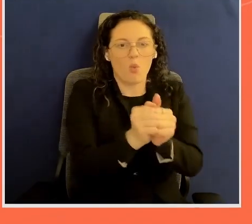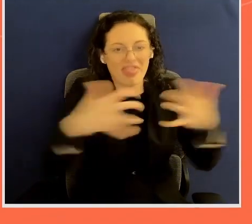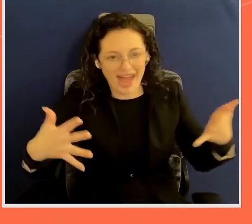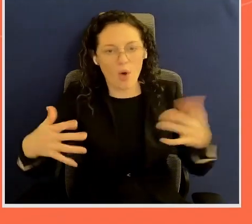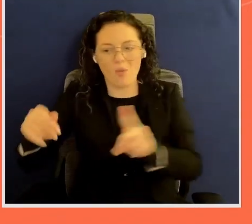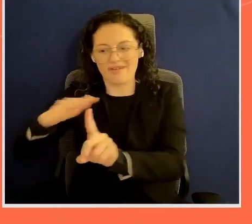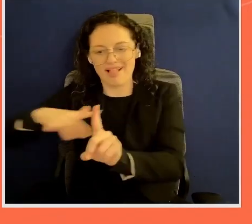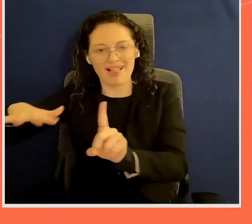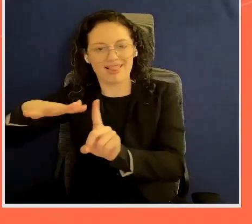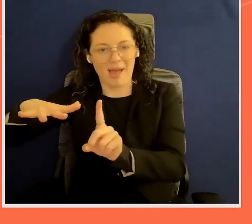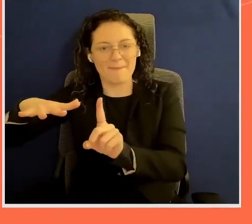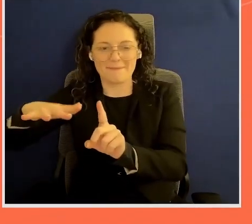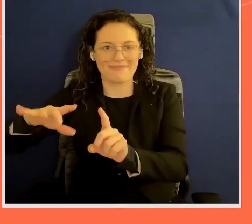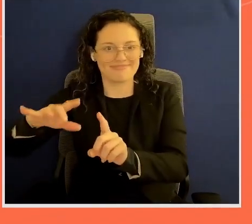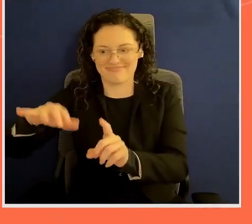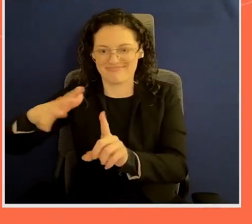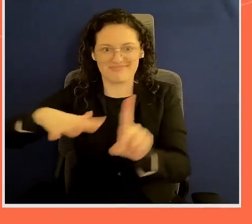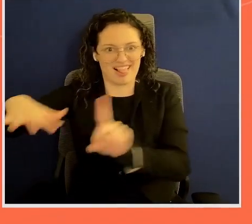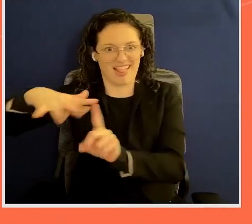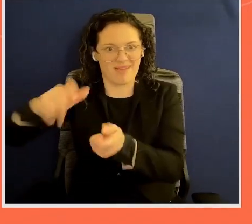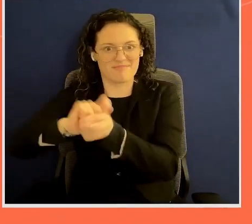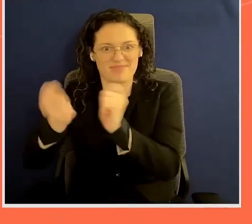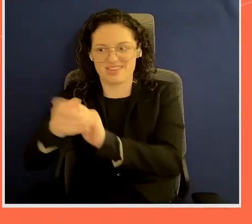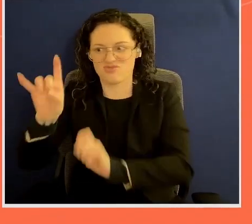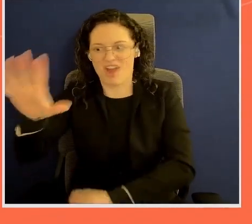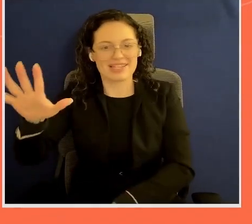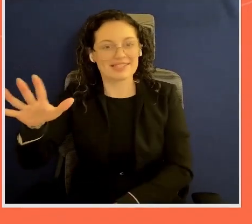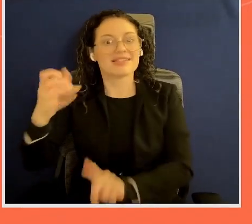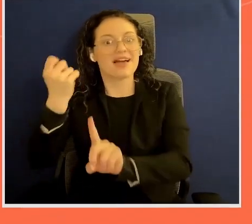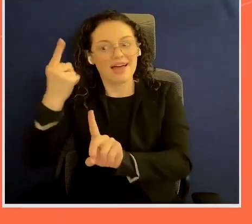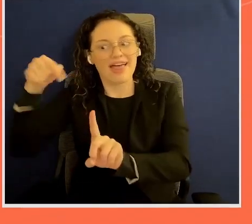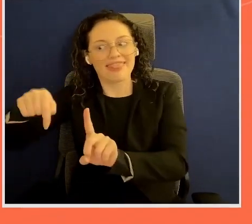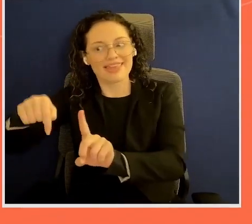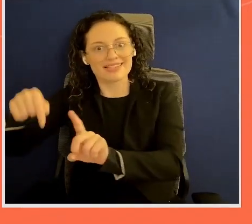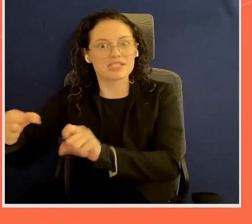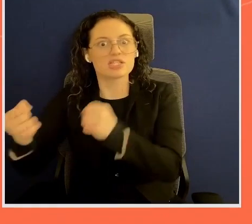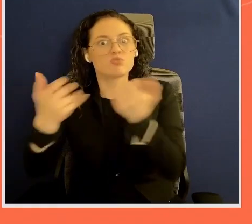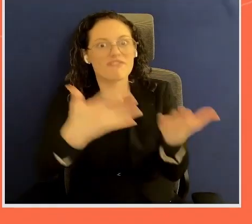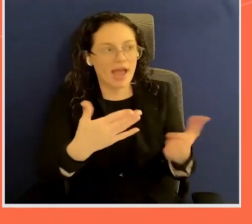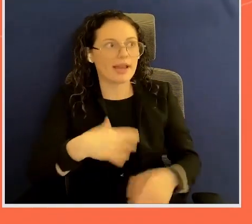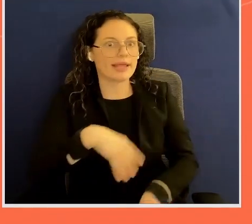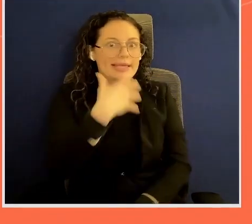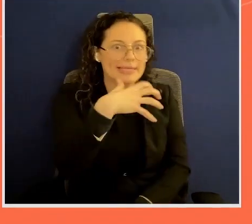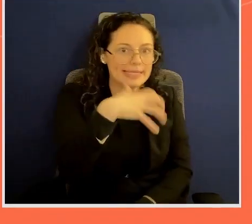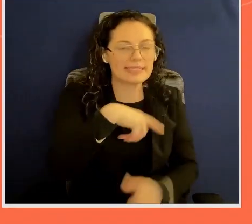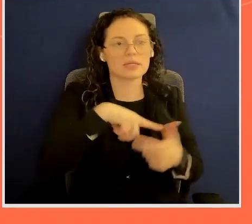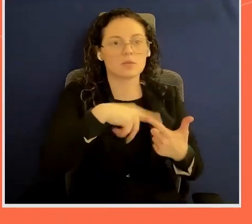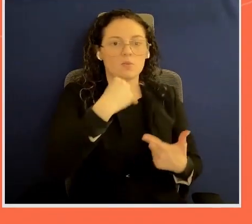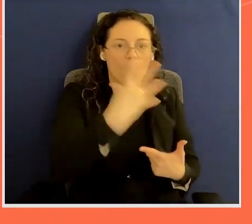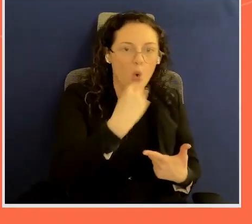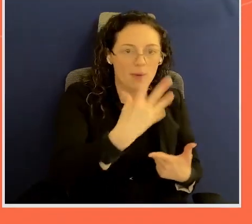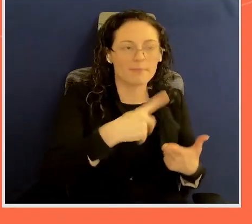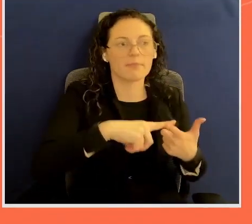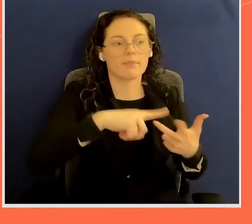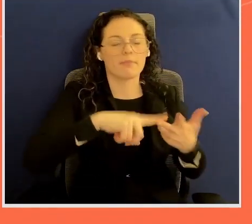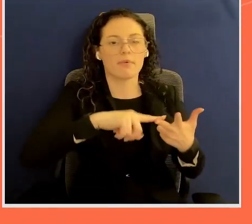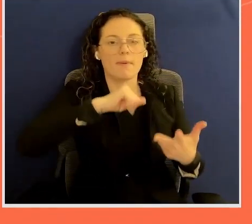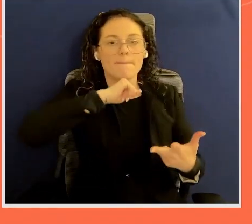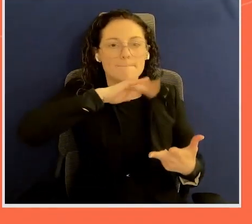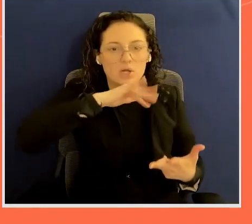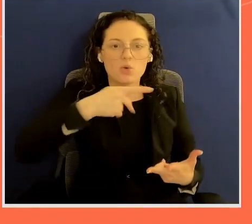areas at scale can be designed and agreed to be based upon science and guided by traditional values that respect